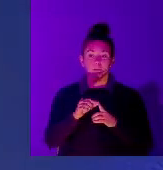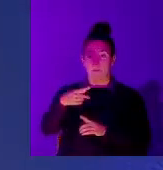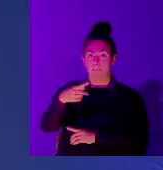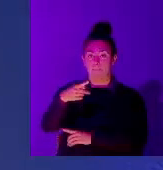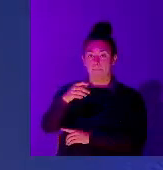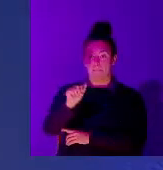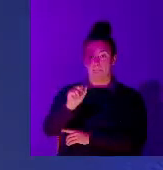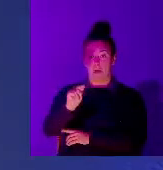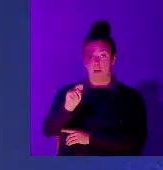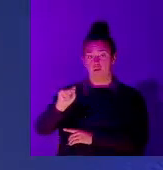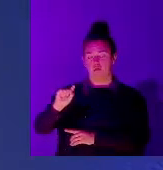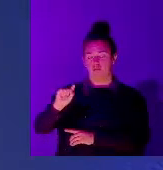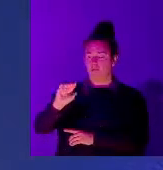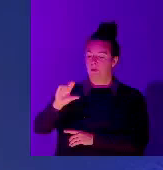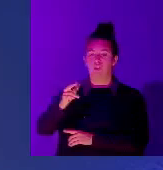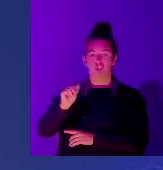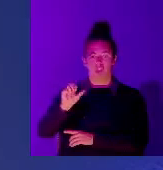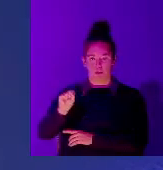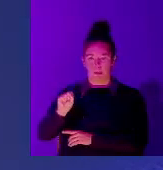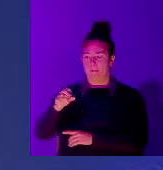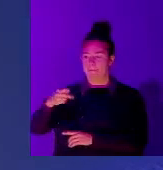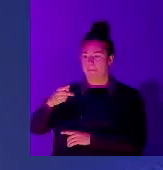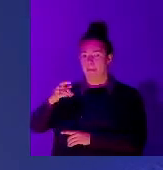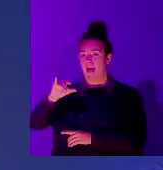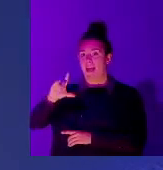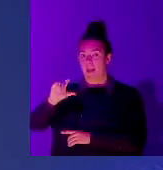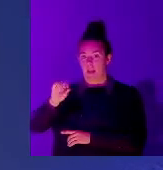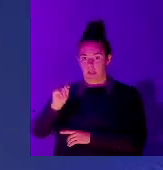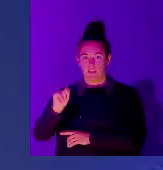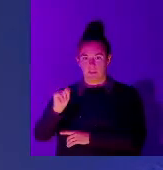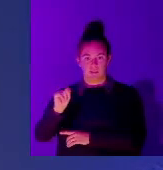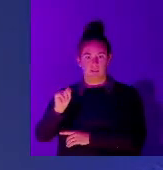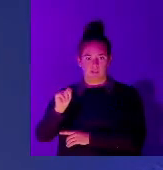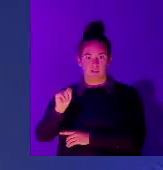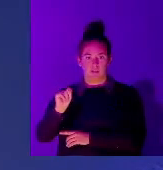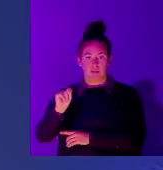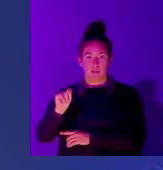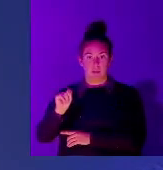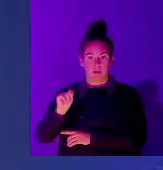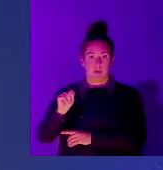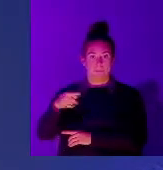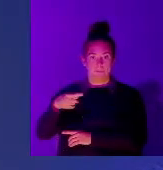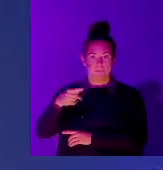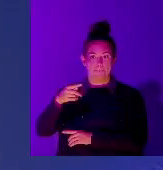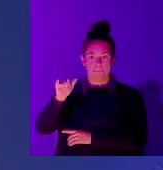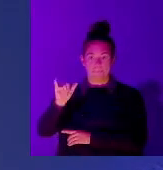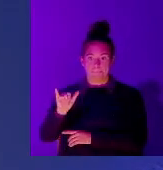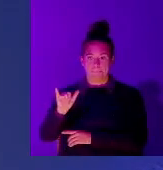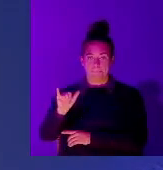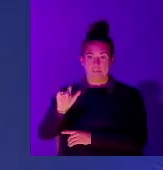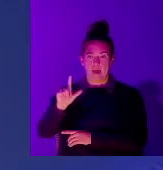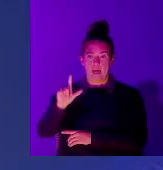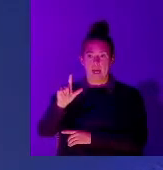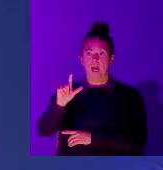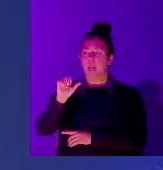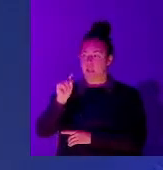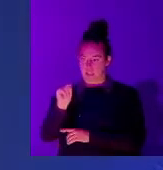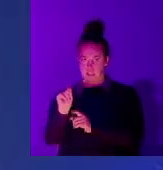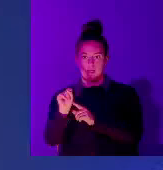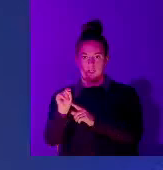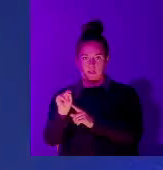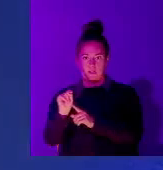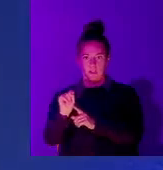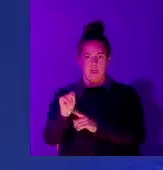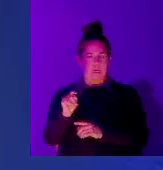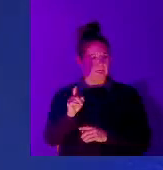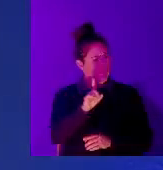18:18, after Jesus told him about the truth, he asked, what is truth? And I dare